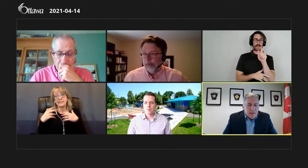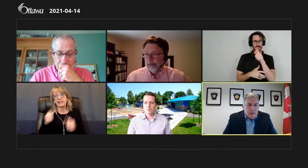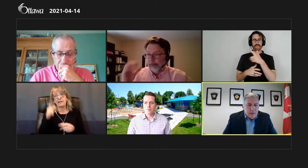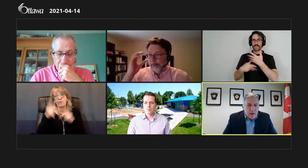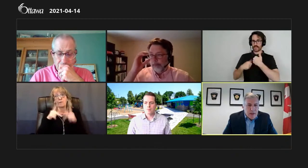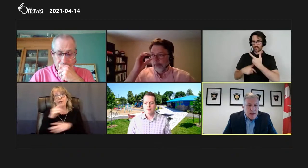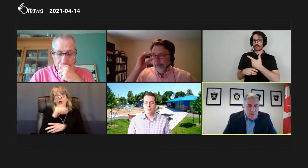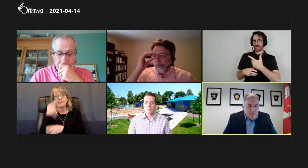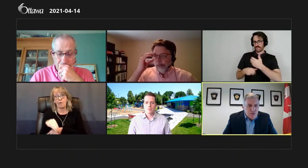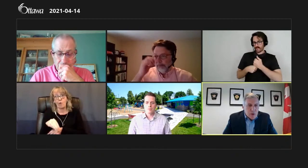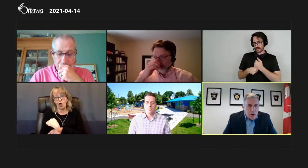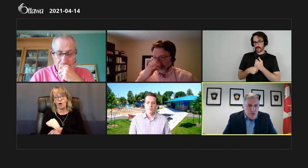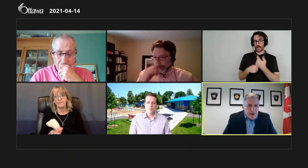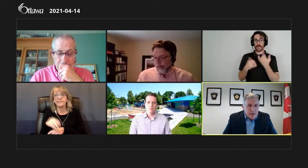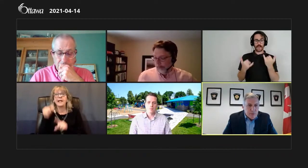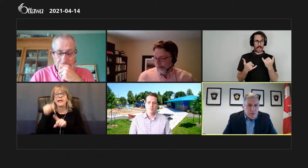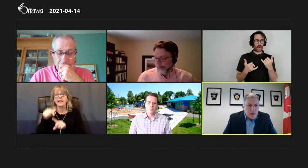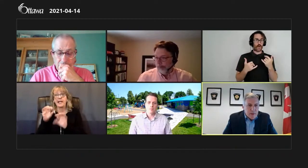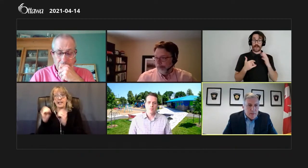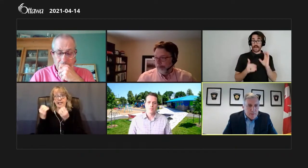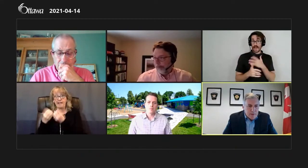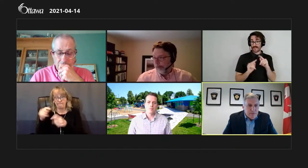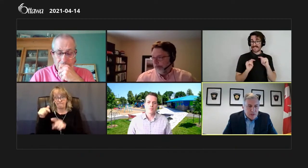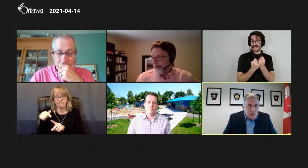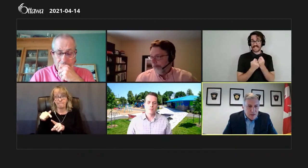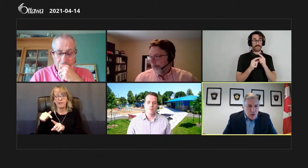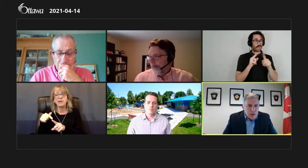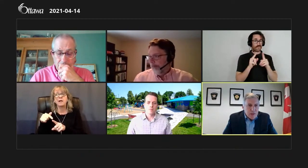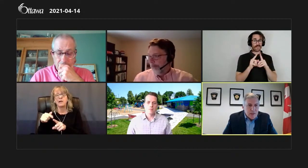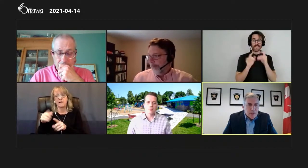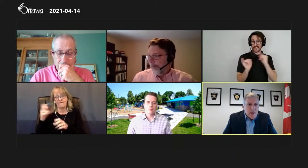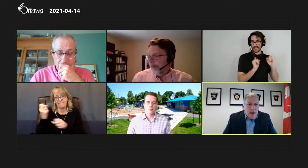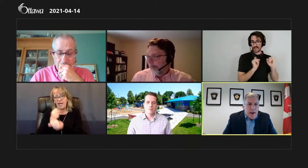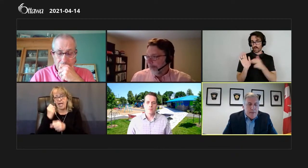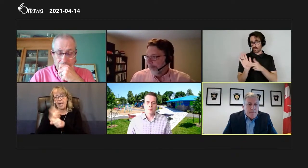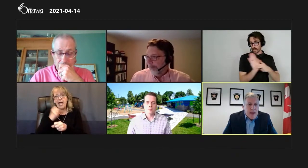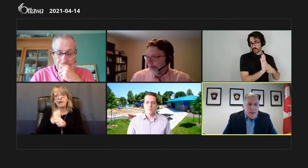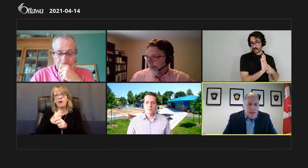is signing individual contracts with the different CHCs.